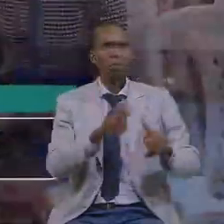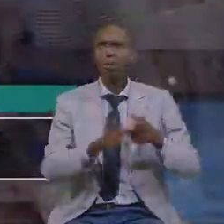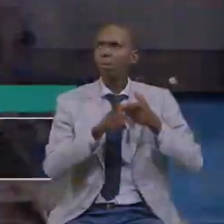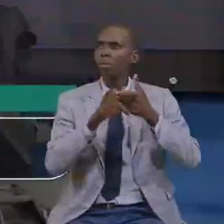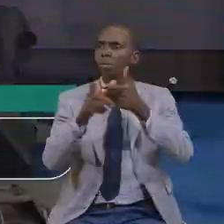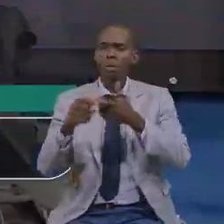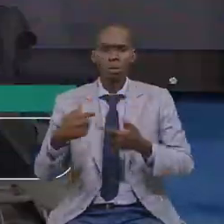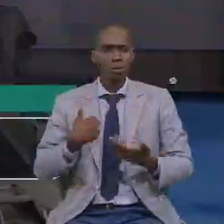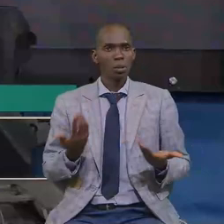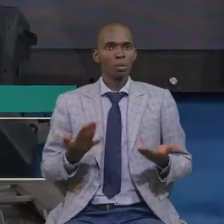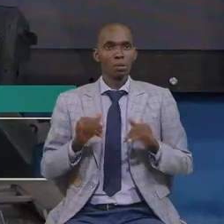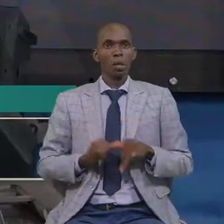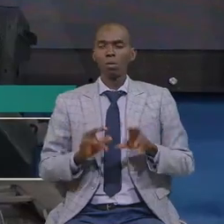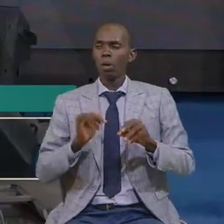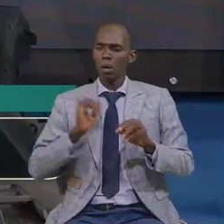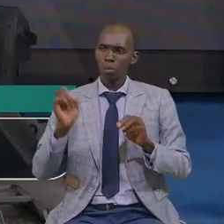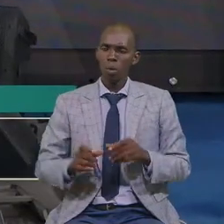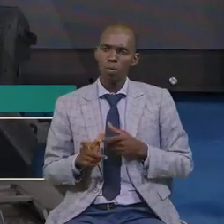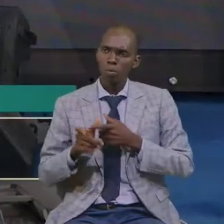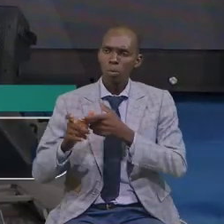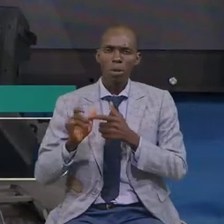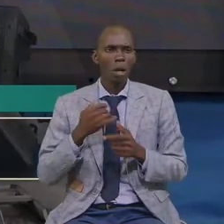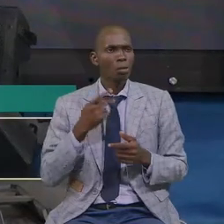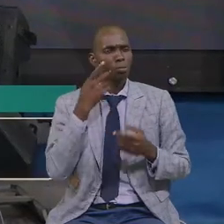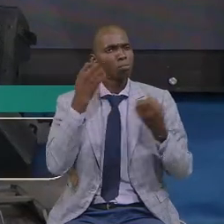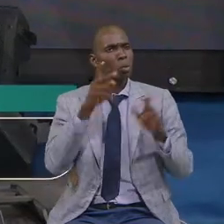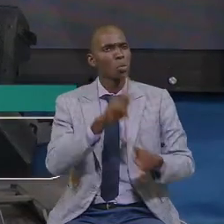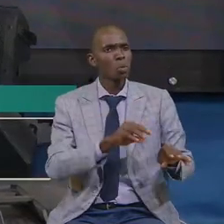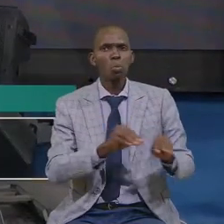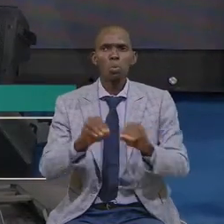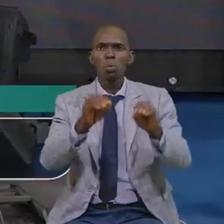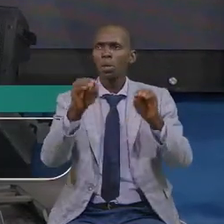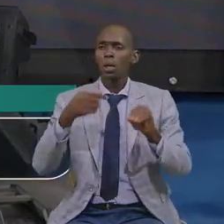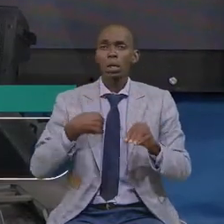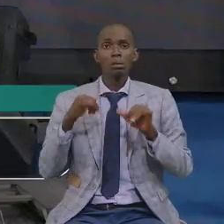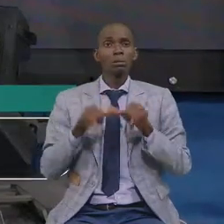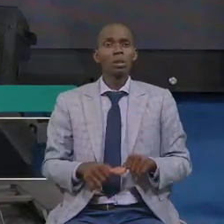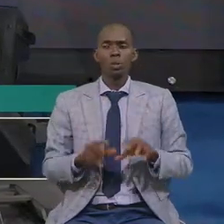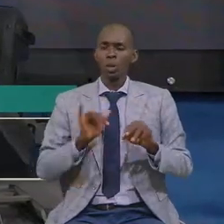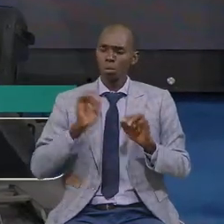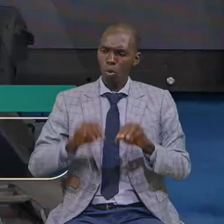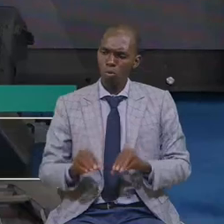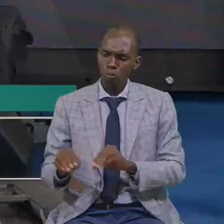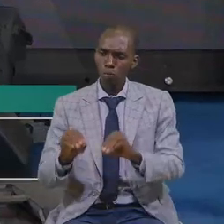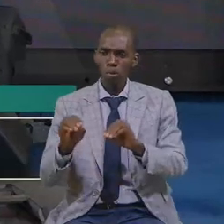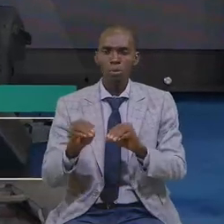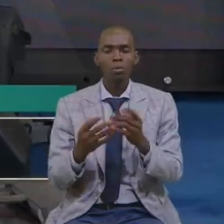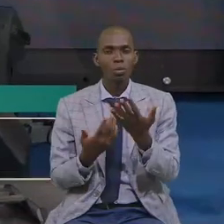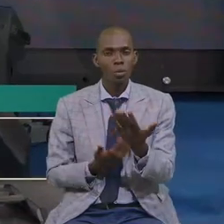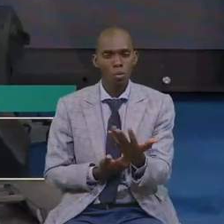Others are moving, I need to move. Others are engaged, I need to engage. Make sure you